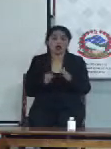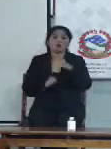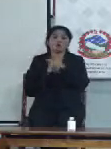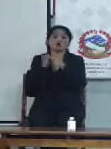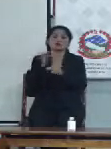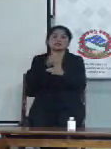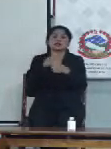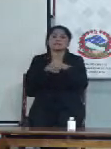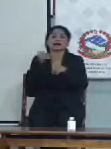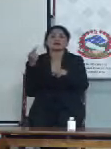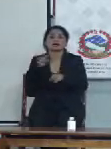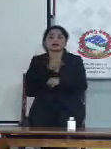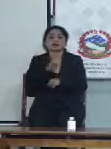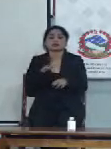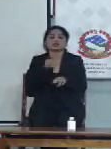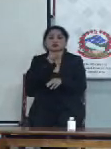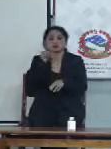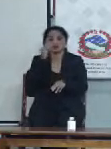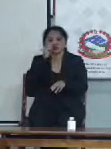like where the